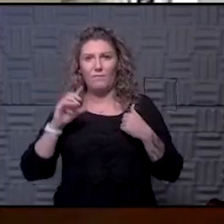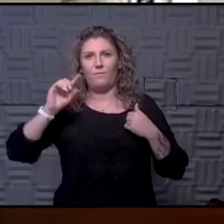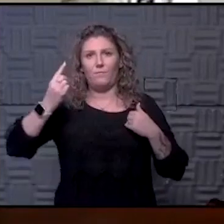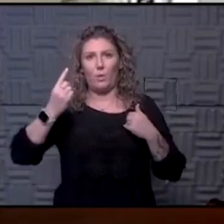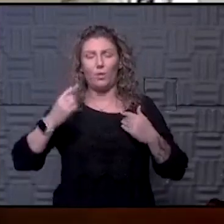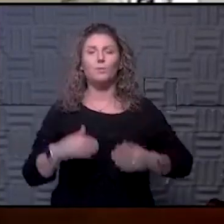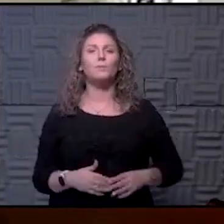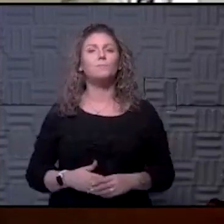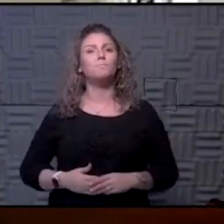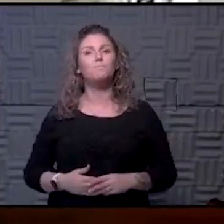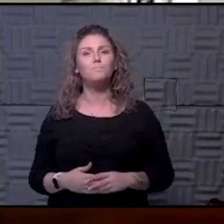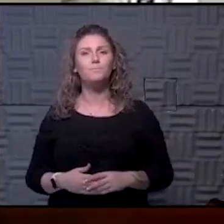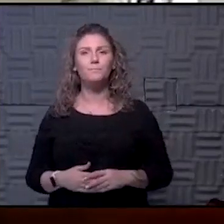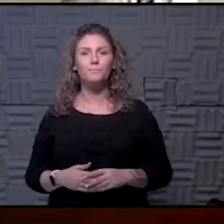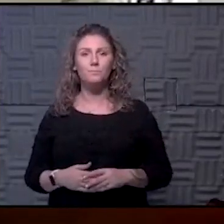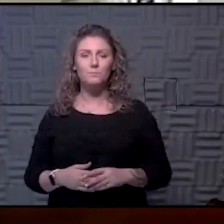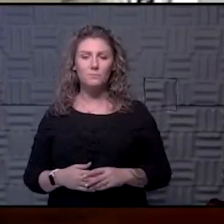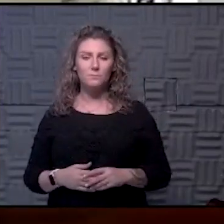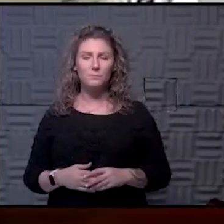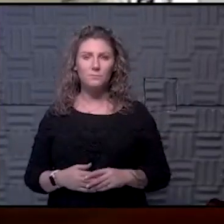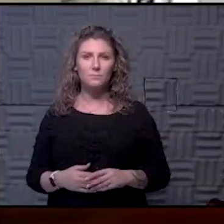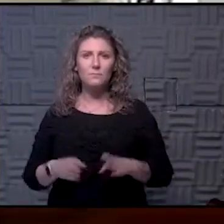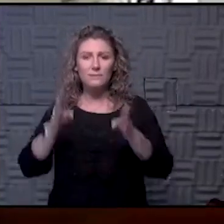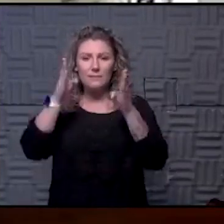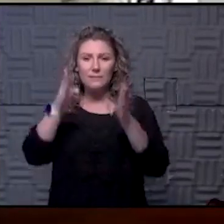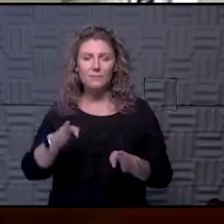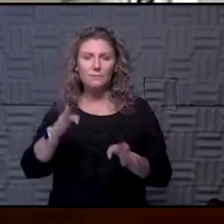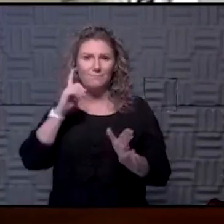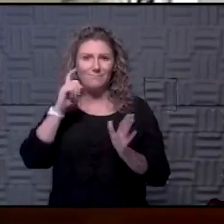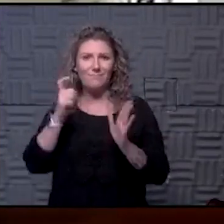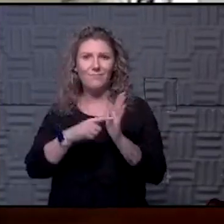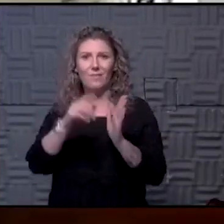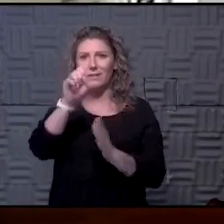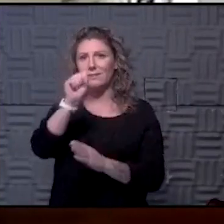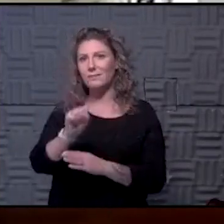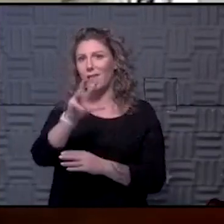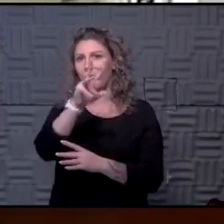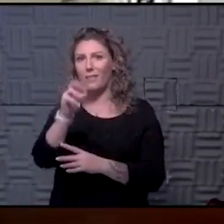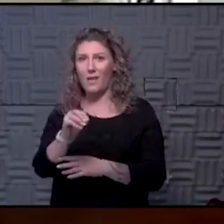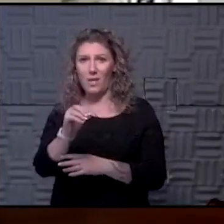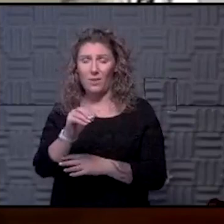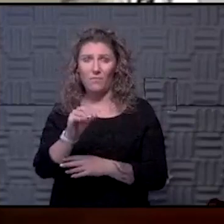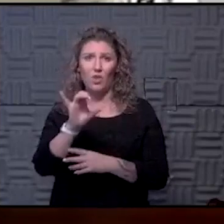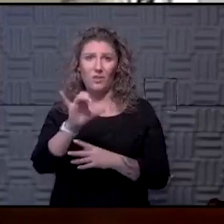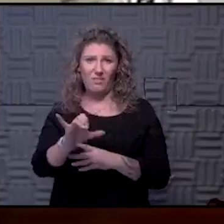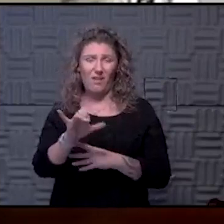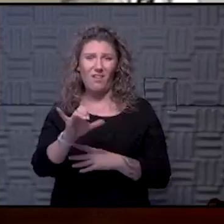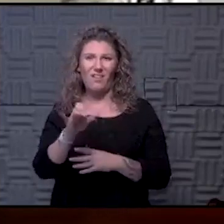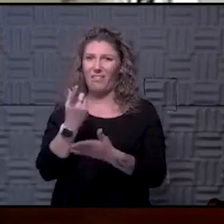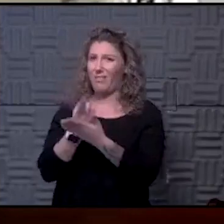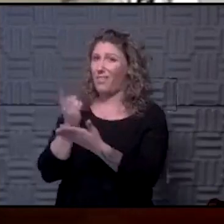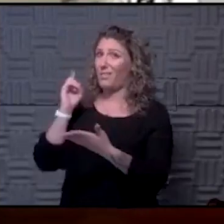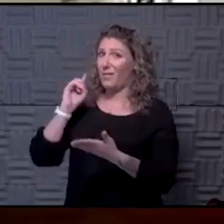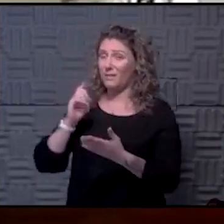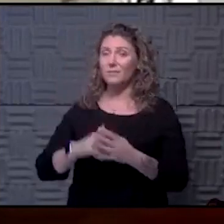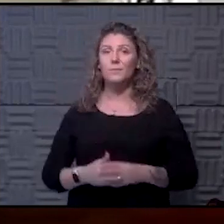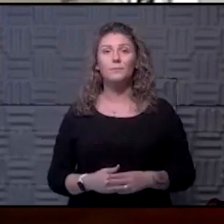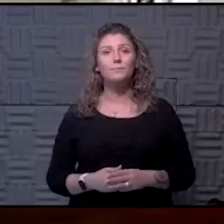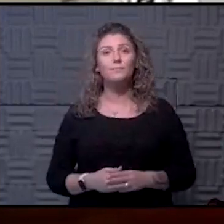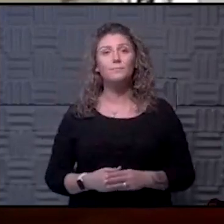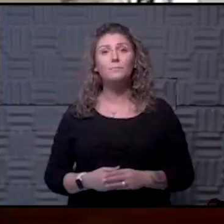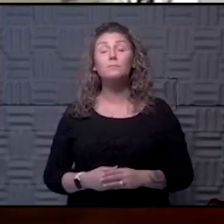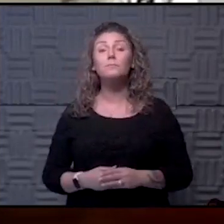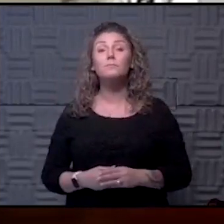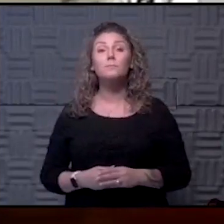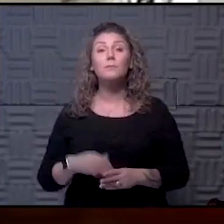first individual identified with the South African variant in a sample last week, we are